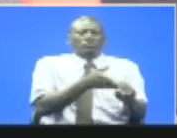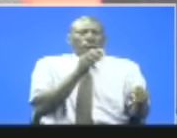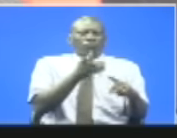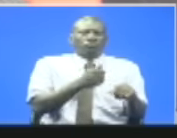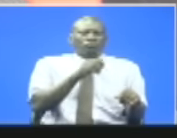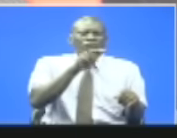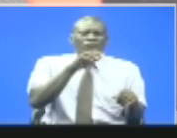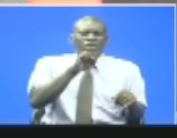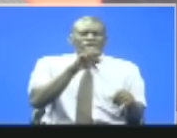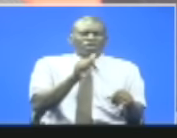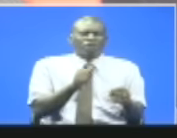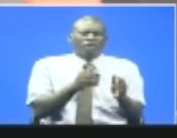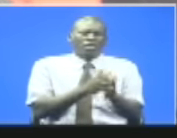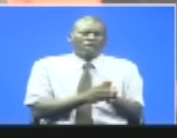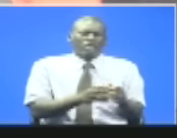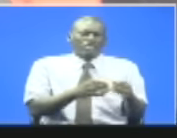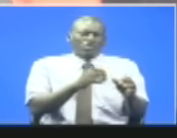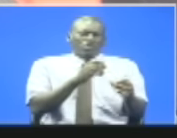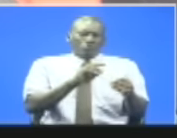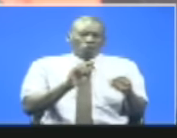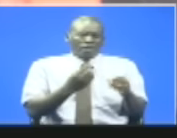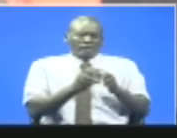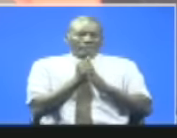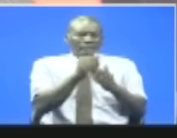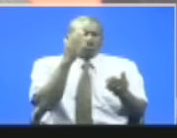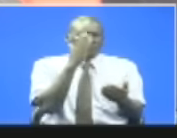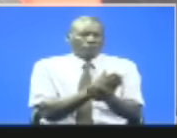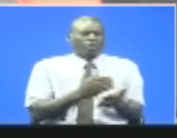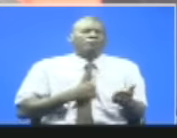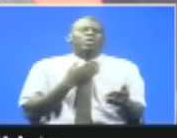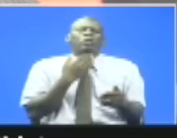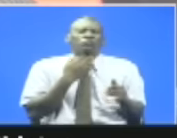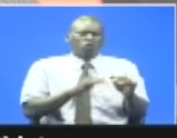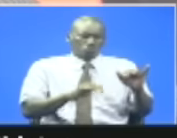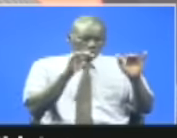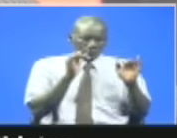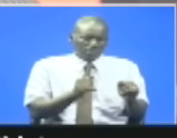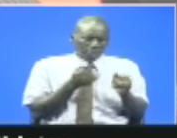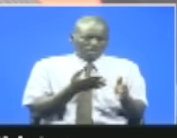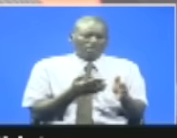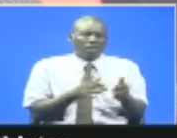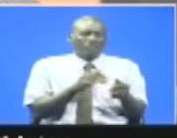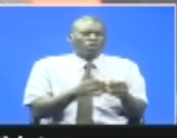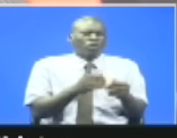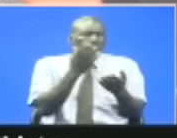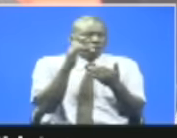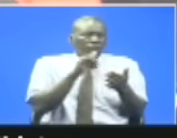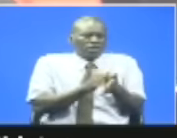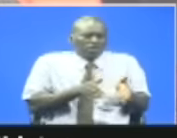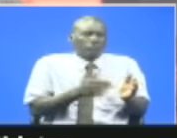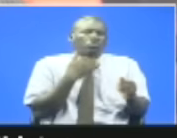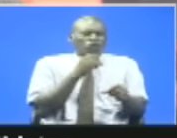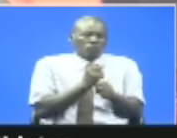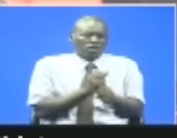the NASA. And once leaders confirm, I want to be positive that that is the way they want to work. Like we could say, we could